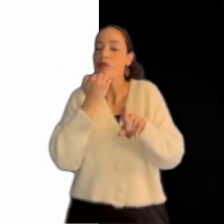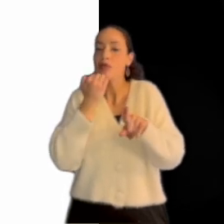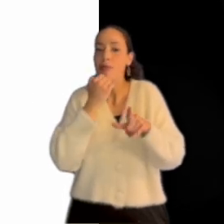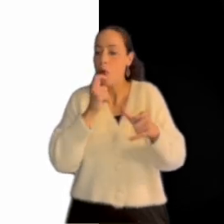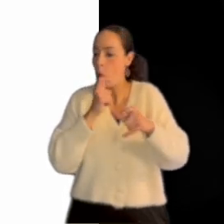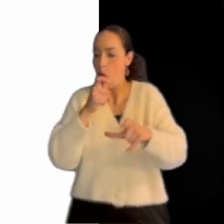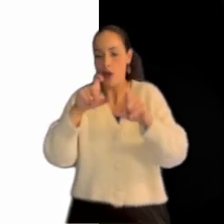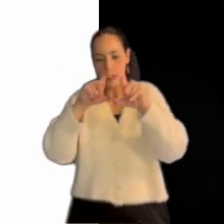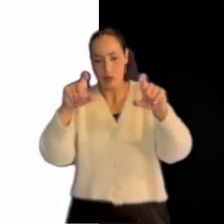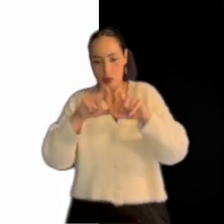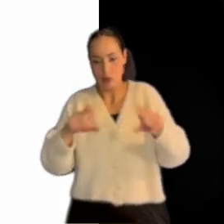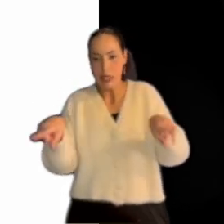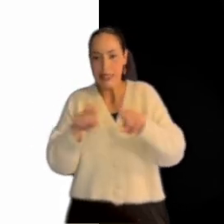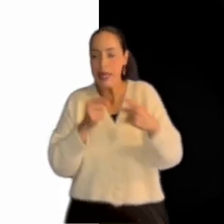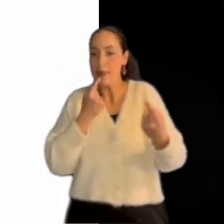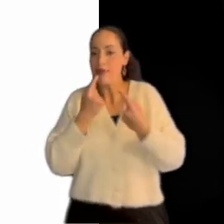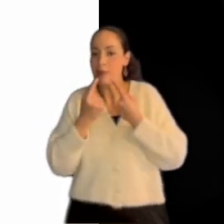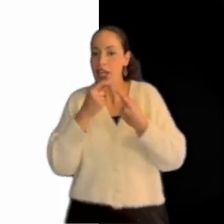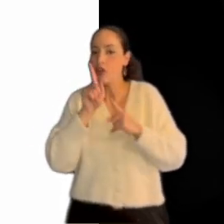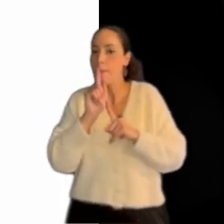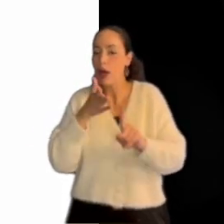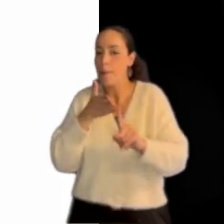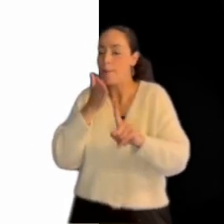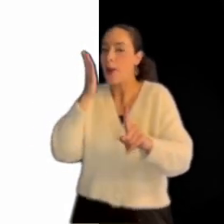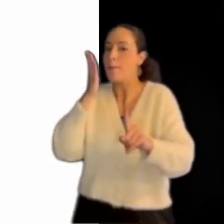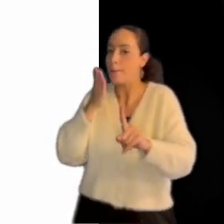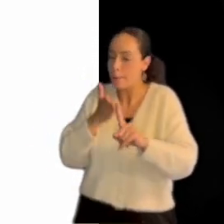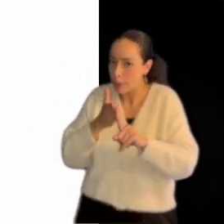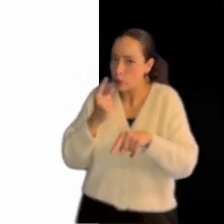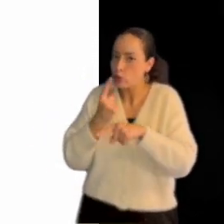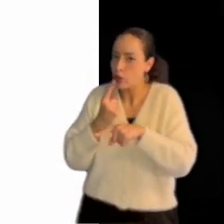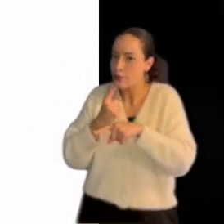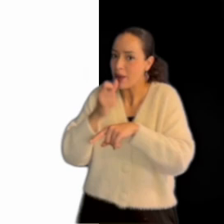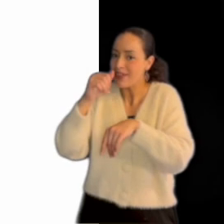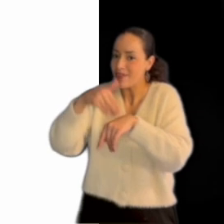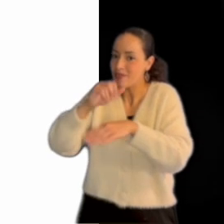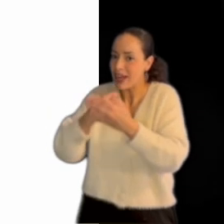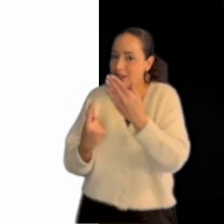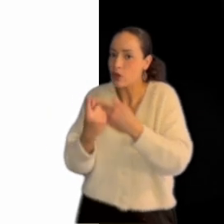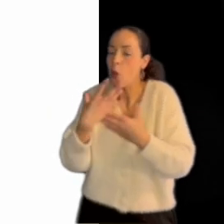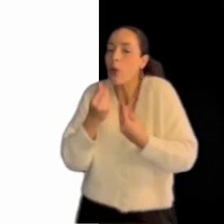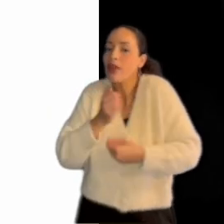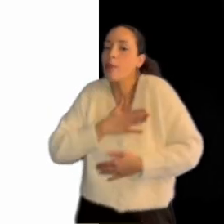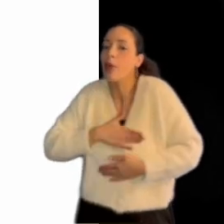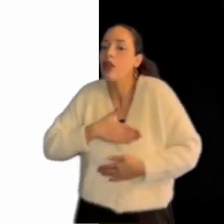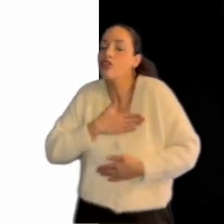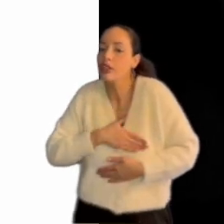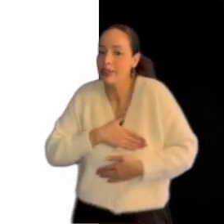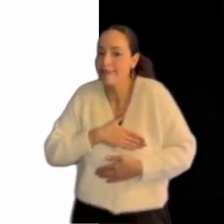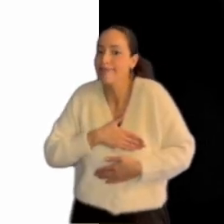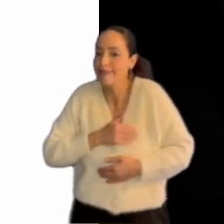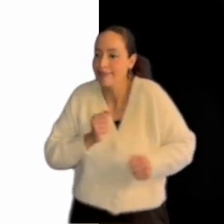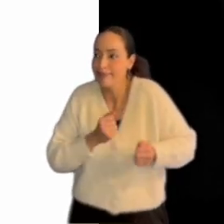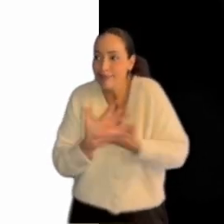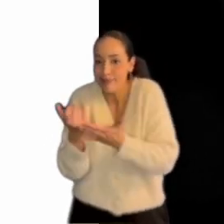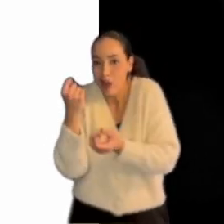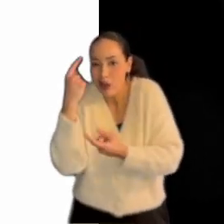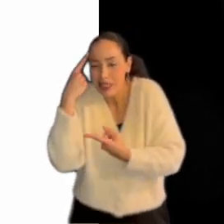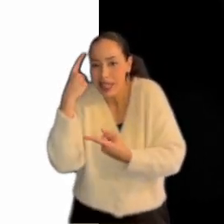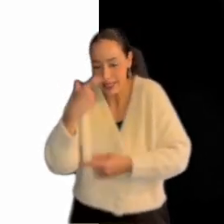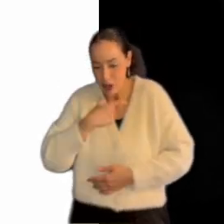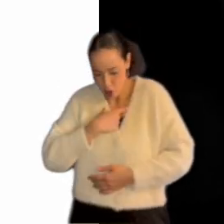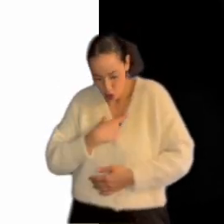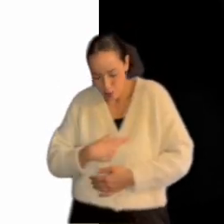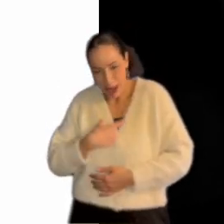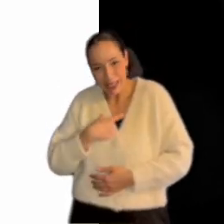directive, but acknowledged its effect with an apology instead. One which offered understanding, humanity, and a semblance of